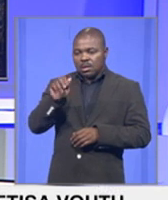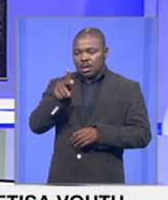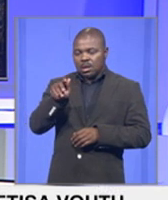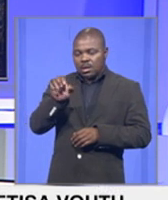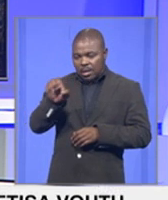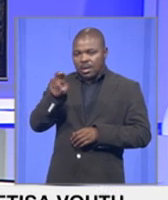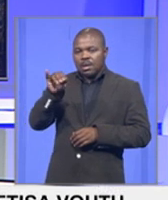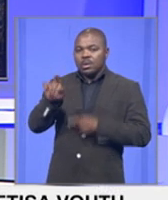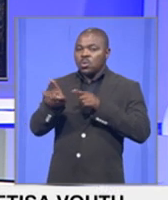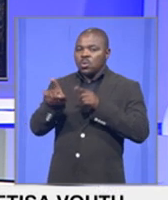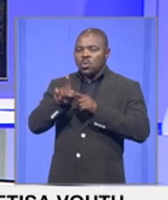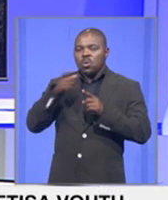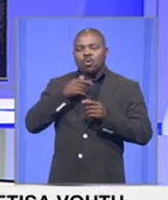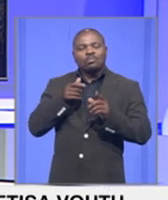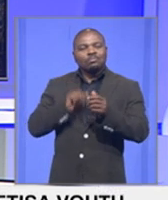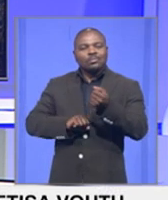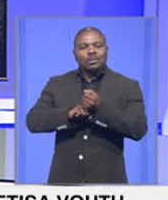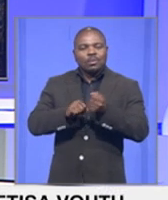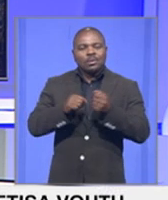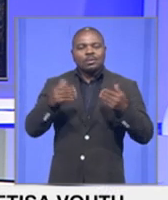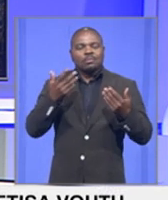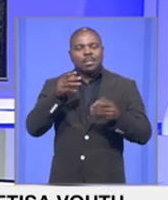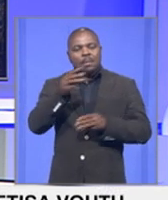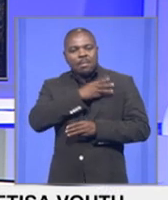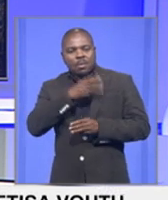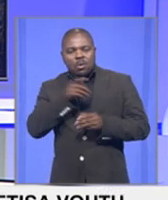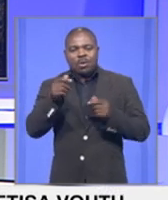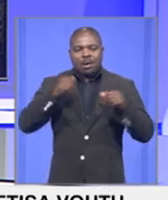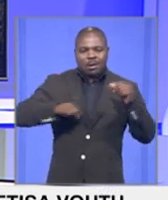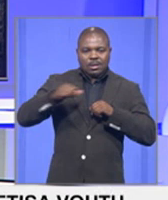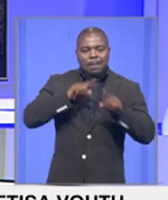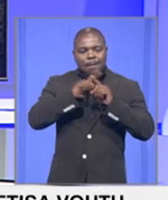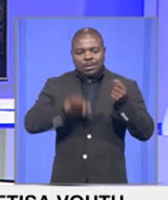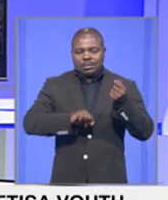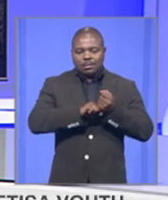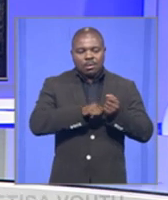eme nokeng motsamaisi wa nama o sa tshwere wa mmasepala ntle le go sekaseka seno lekgotla.